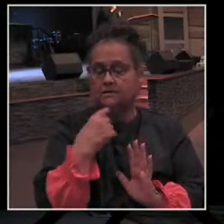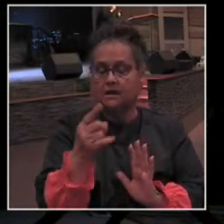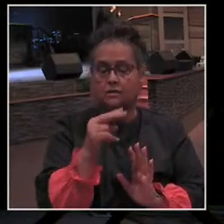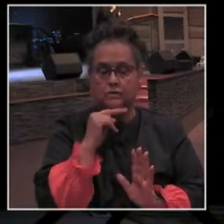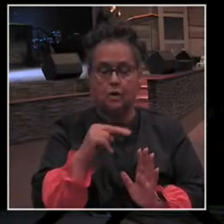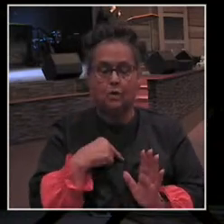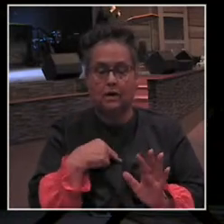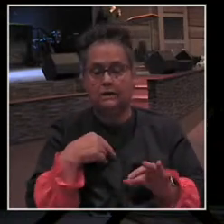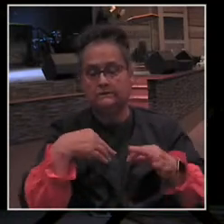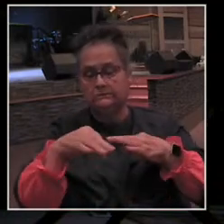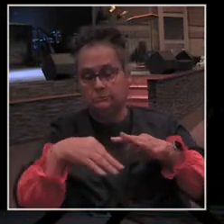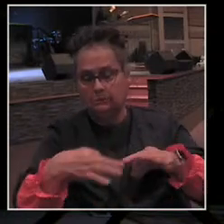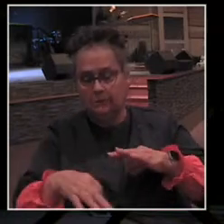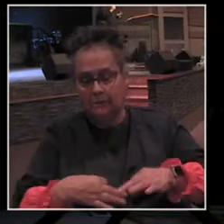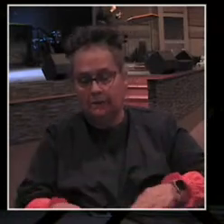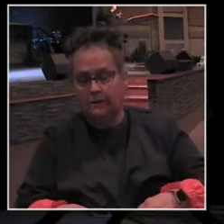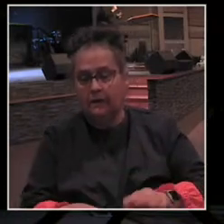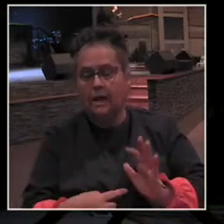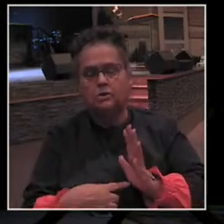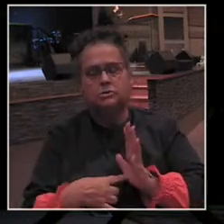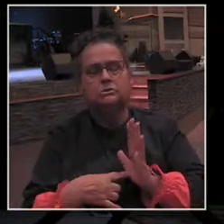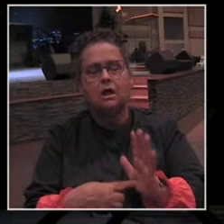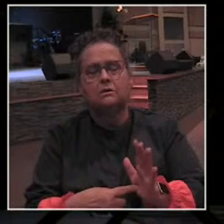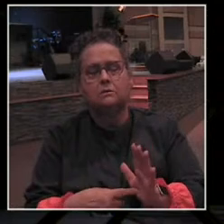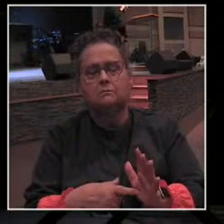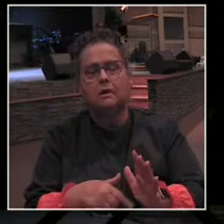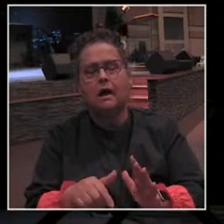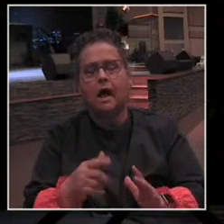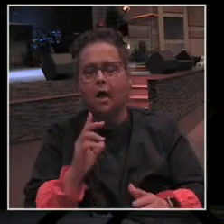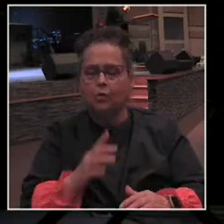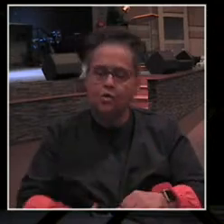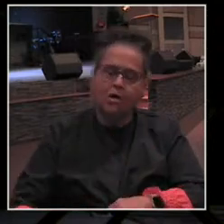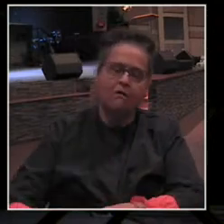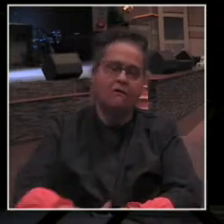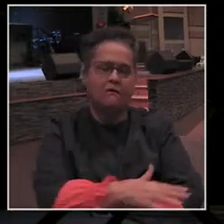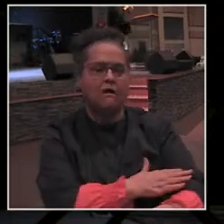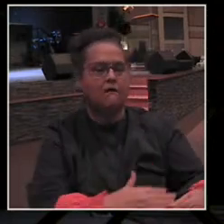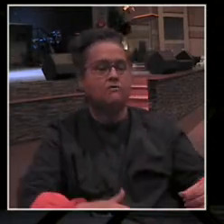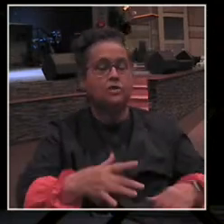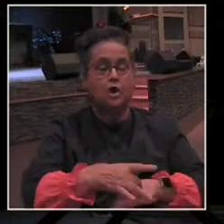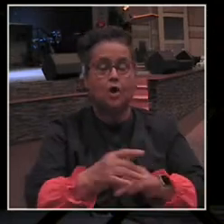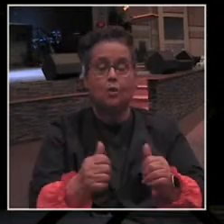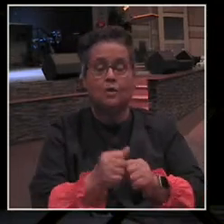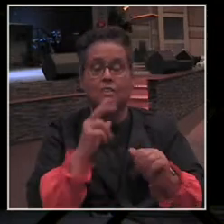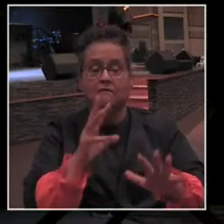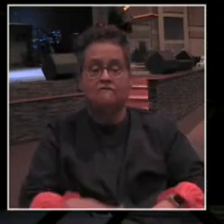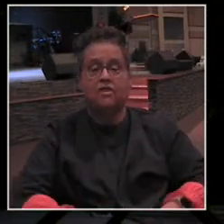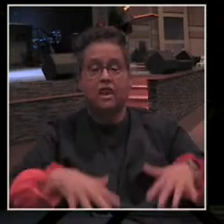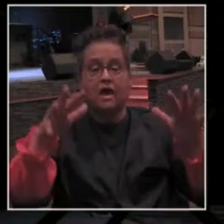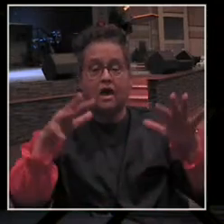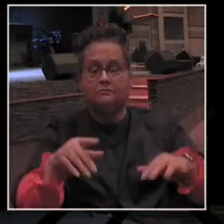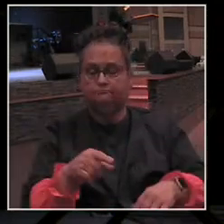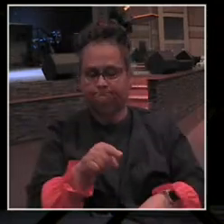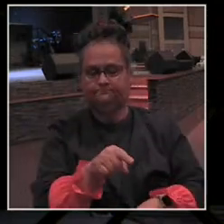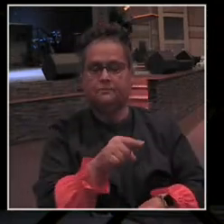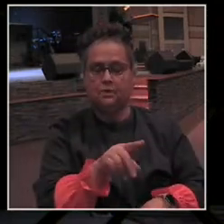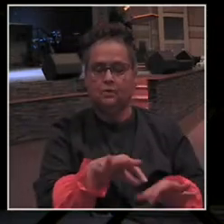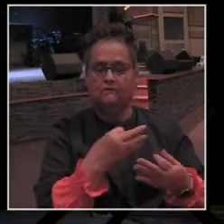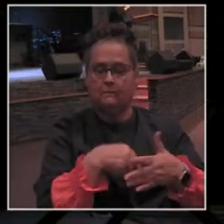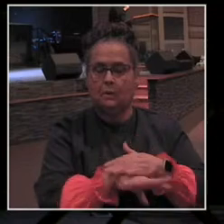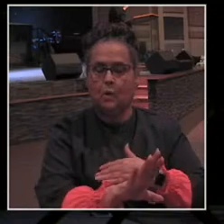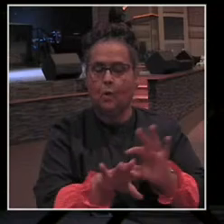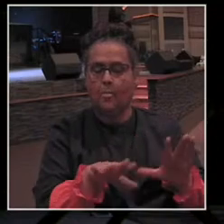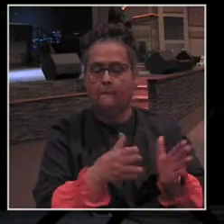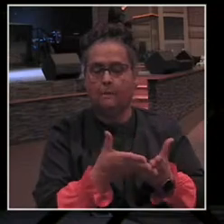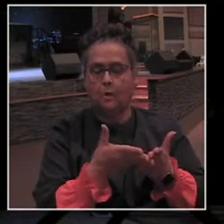instructions of building the boat. He reveals another piece of the plan. I'm going to cover the earth with a flood, and you and your family will enter the